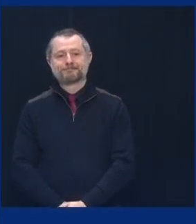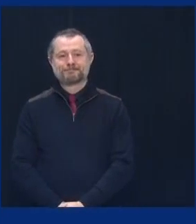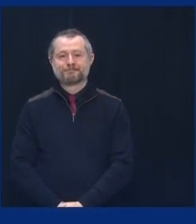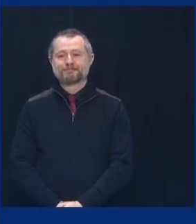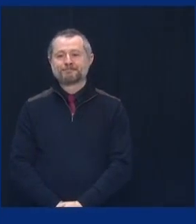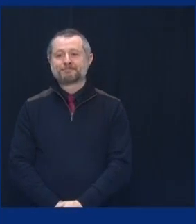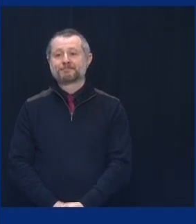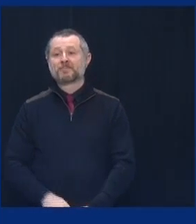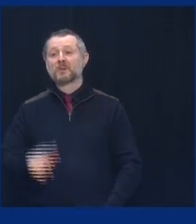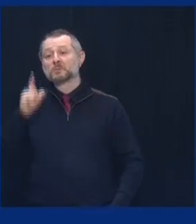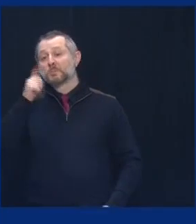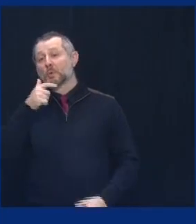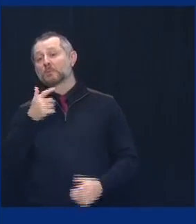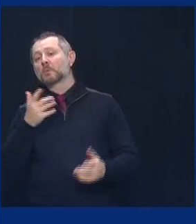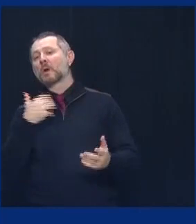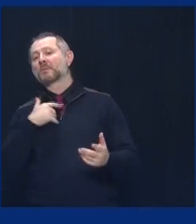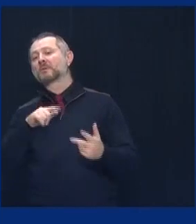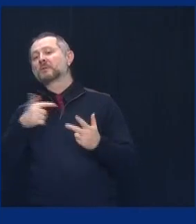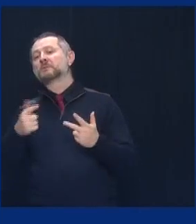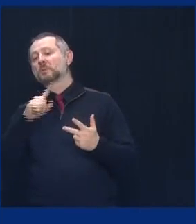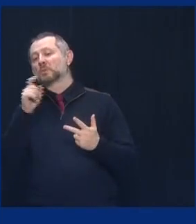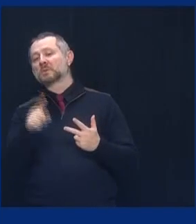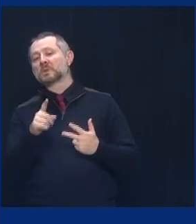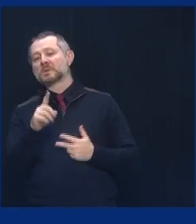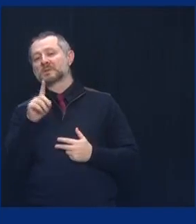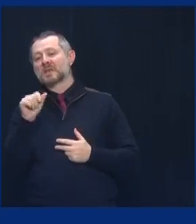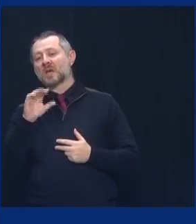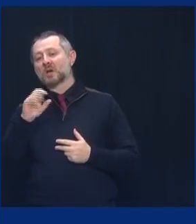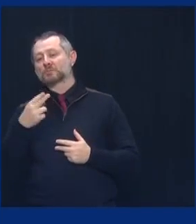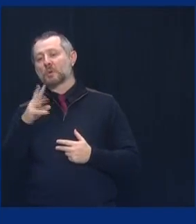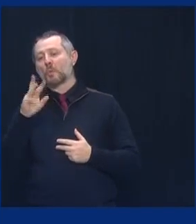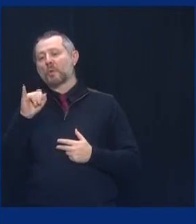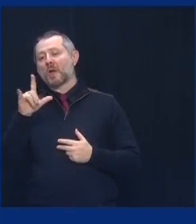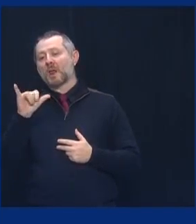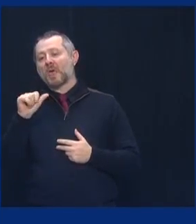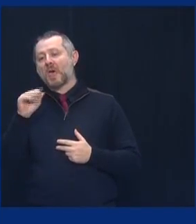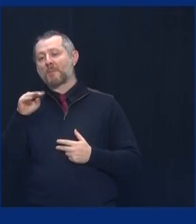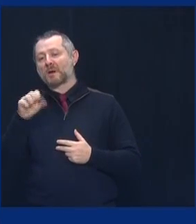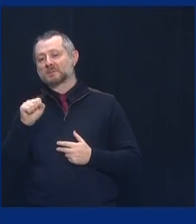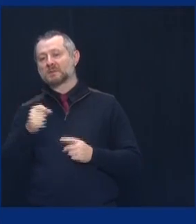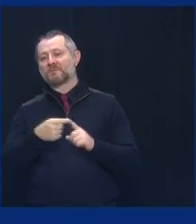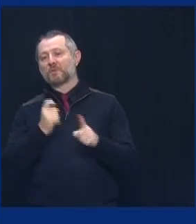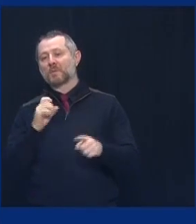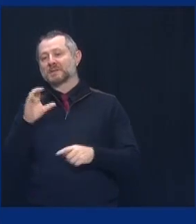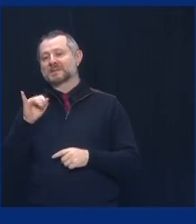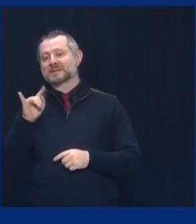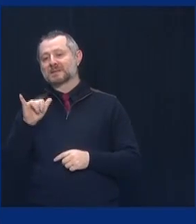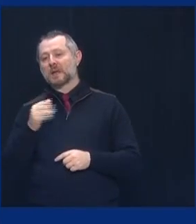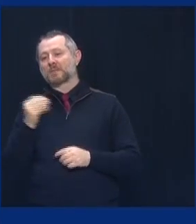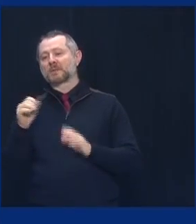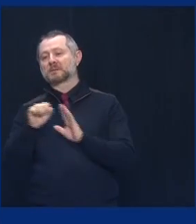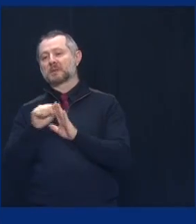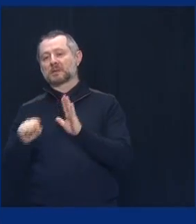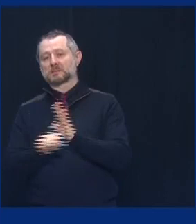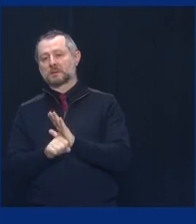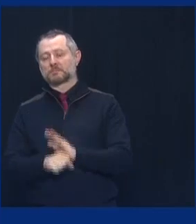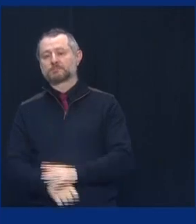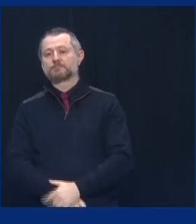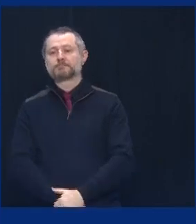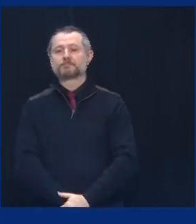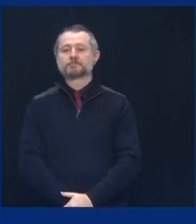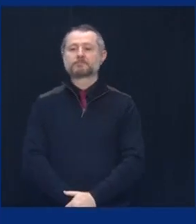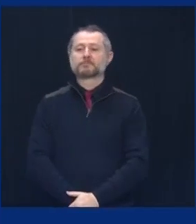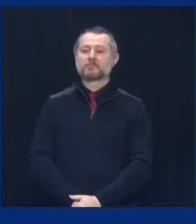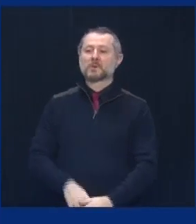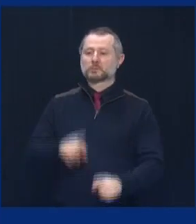Governor, you now have Zach Williams from City and State. Zach, your line is now open. Please unmute your microphone. Hello,